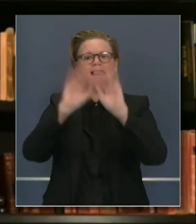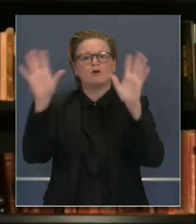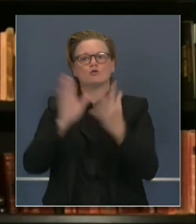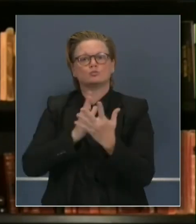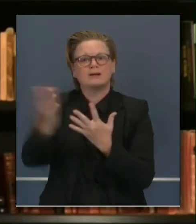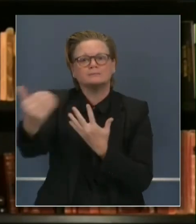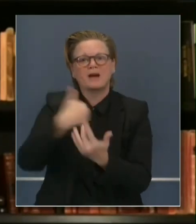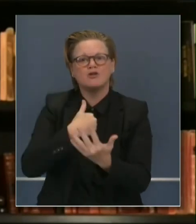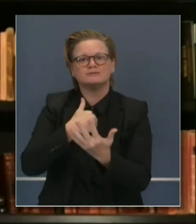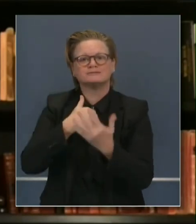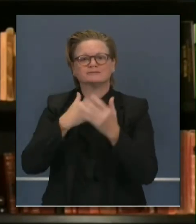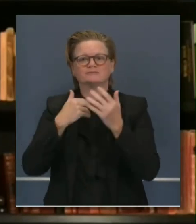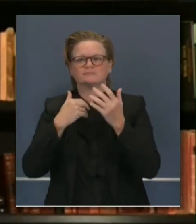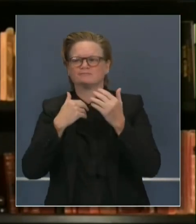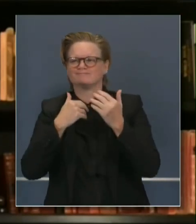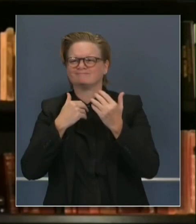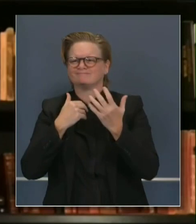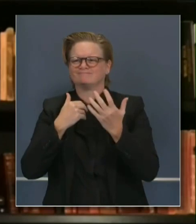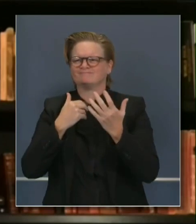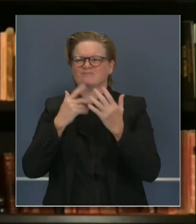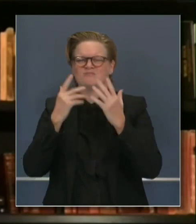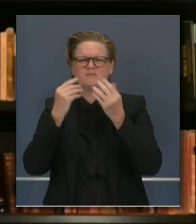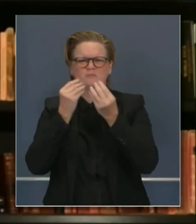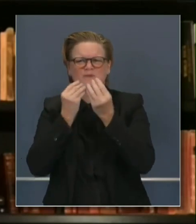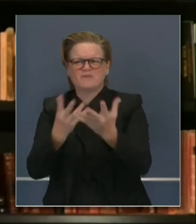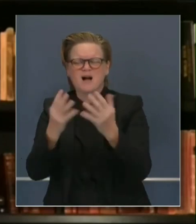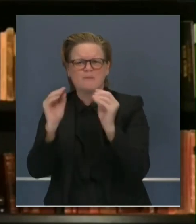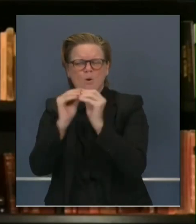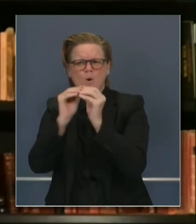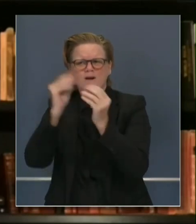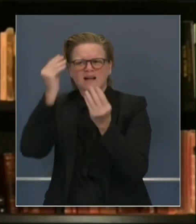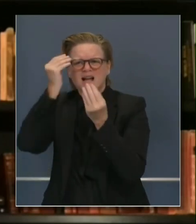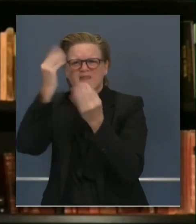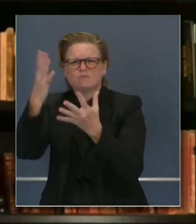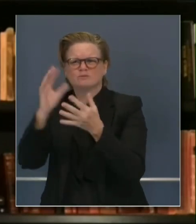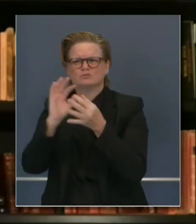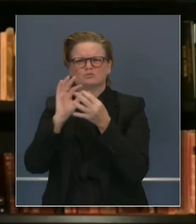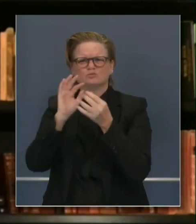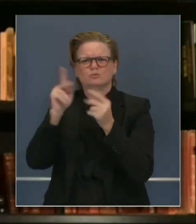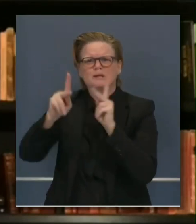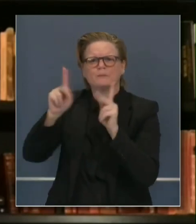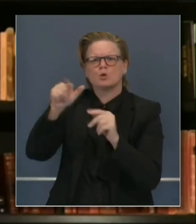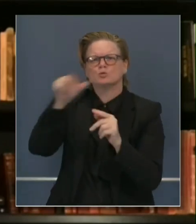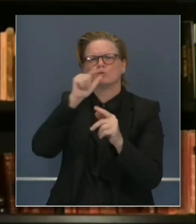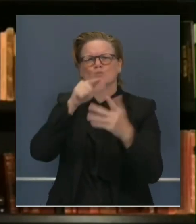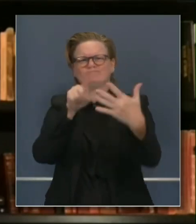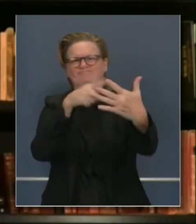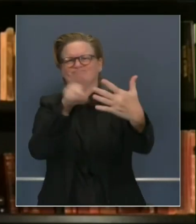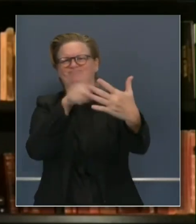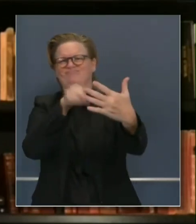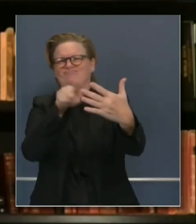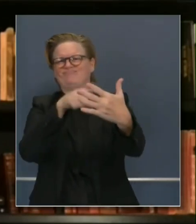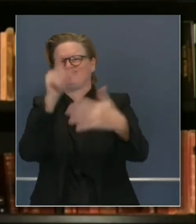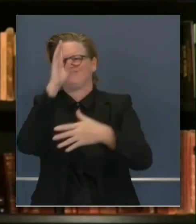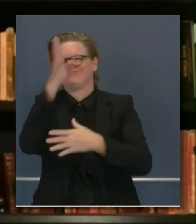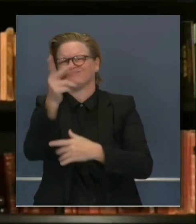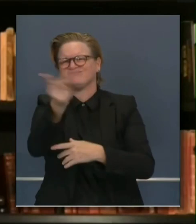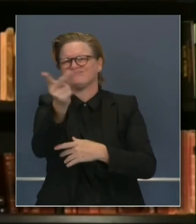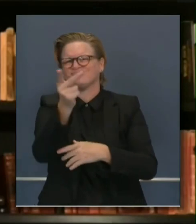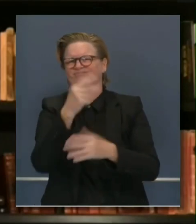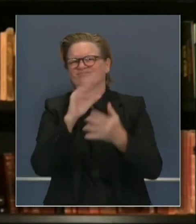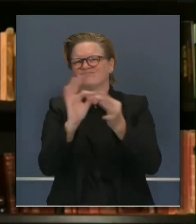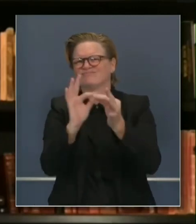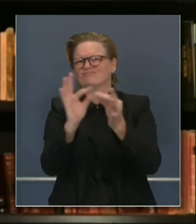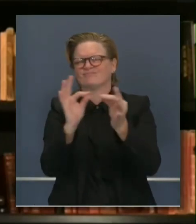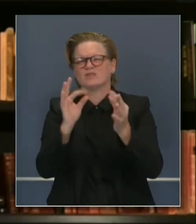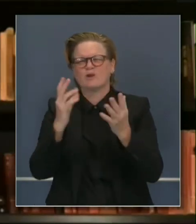more information to address these criticisms that people don't understand what sectors are closed, what ones are left open? No, that's a fair question. I